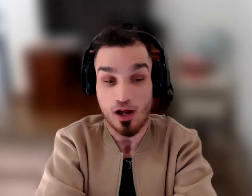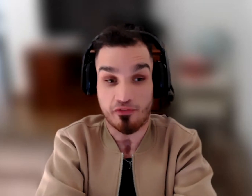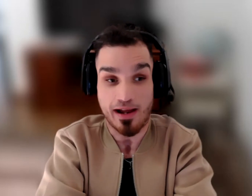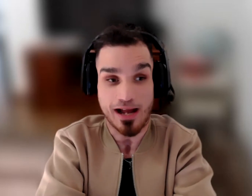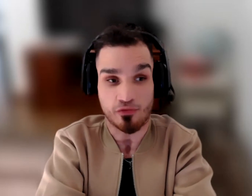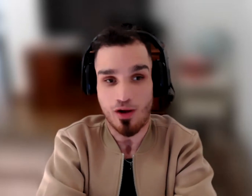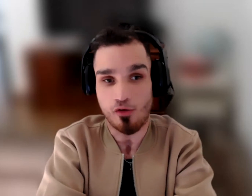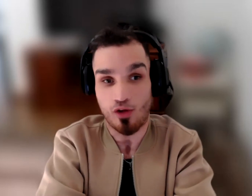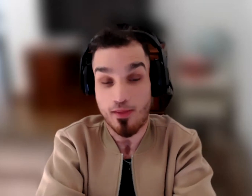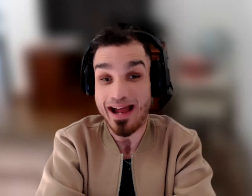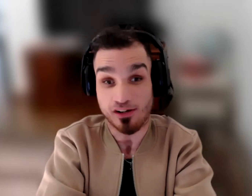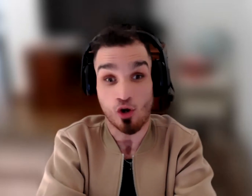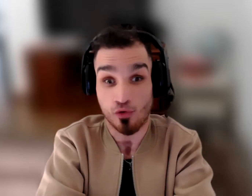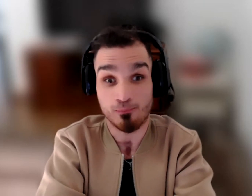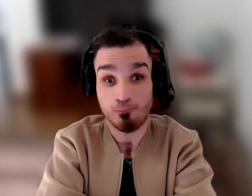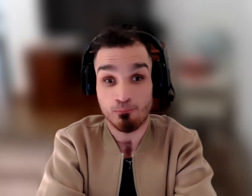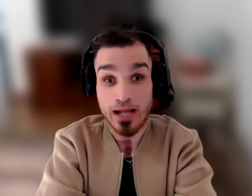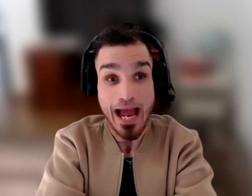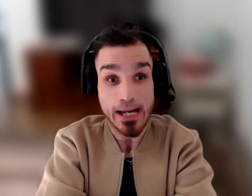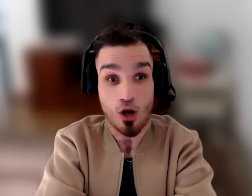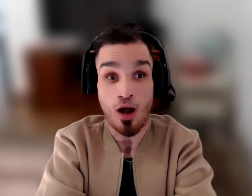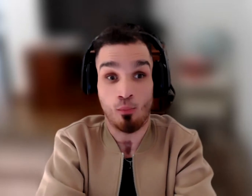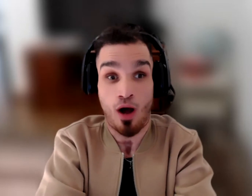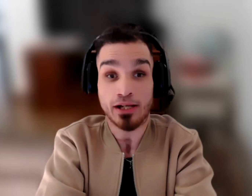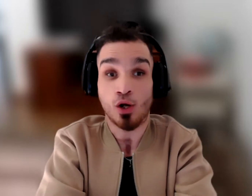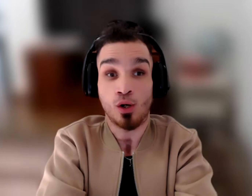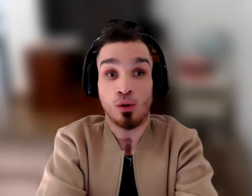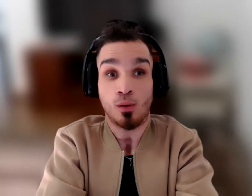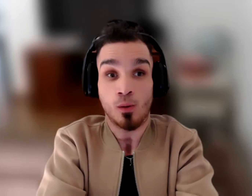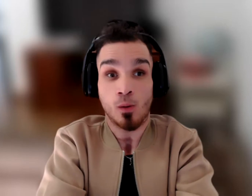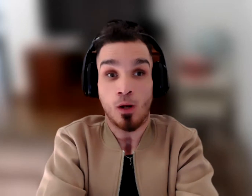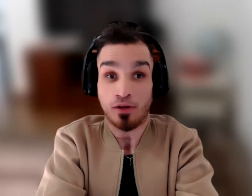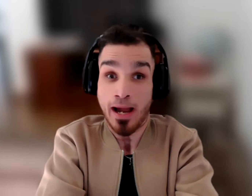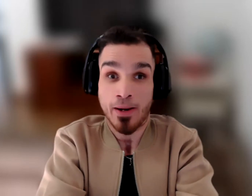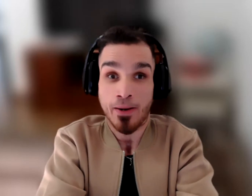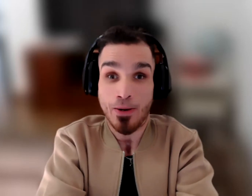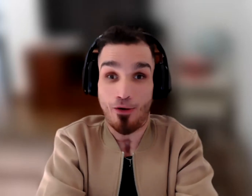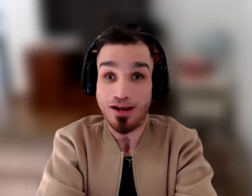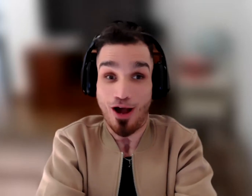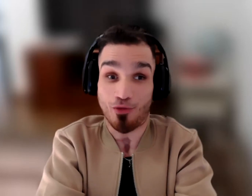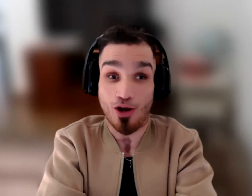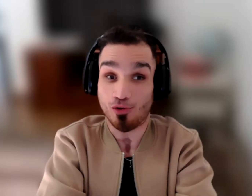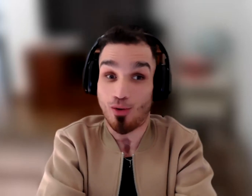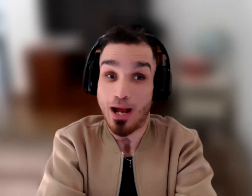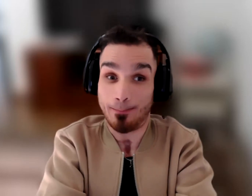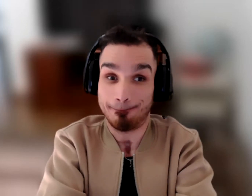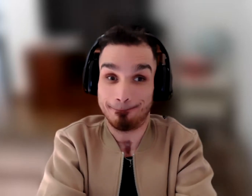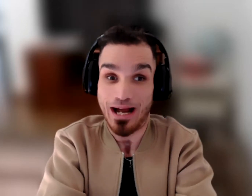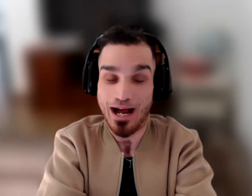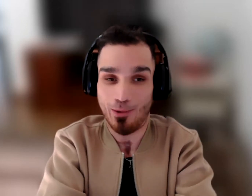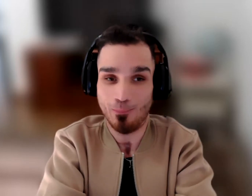Queensland, and I found out a few hours later that they had COVID. And I'm like, okay, I thought I could go